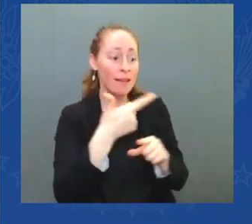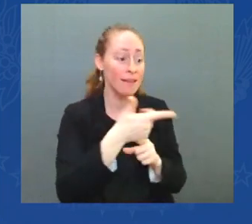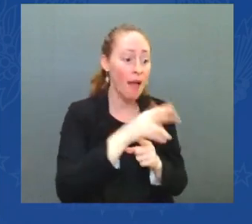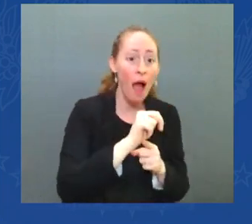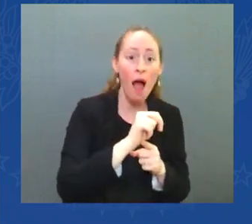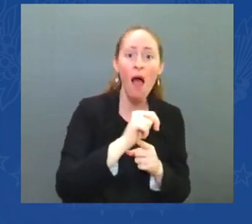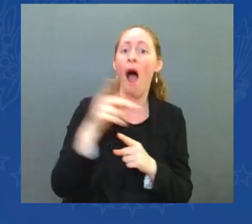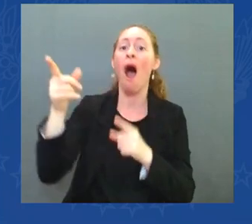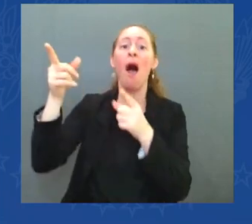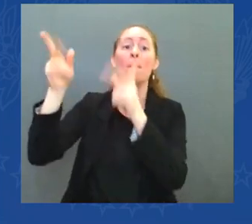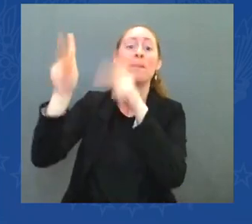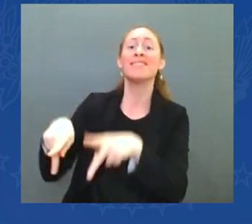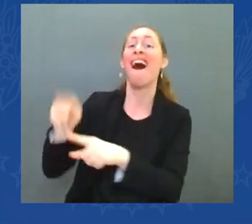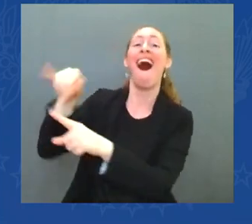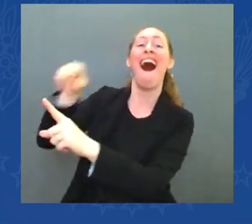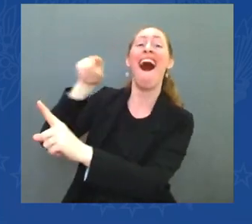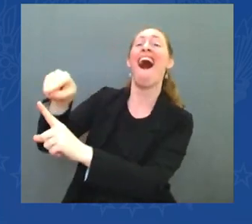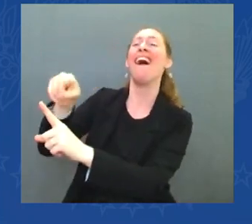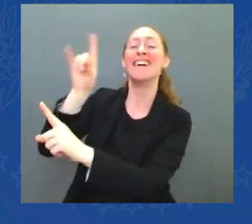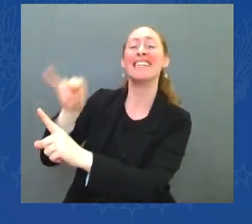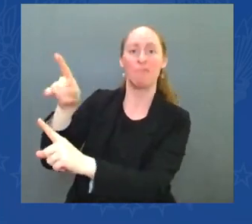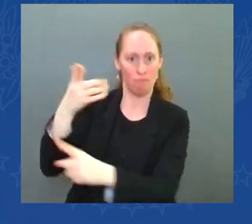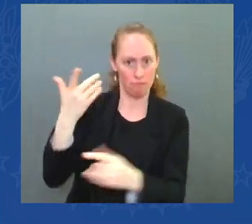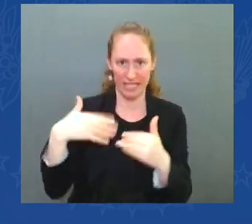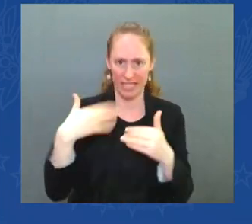that they've been able to trace